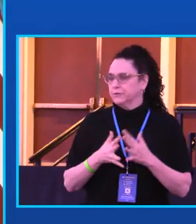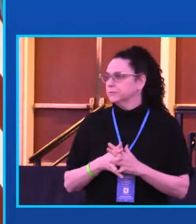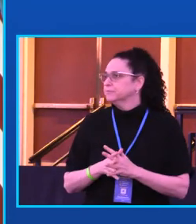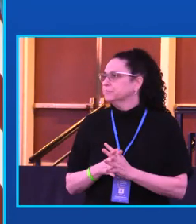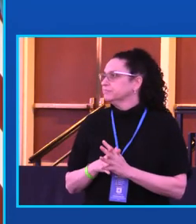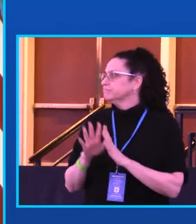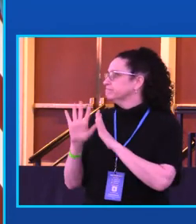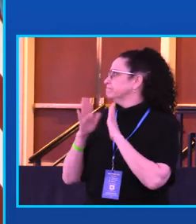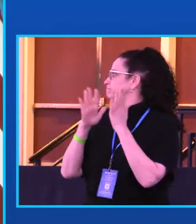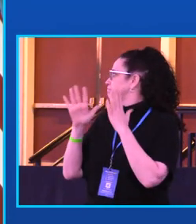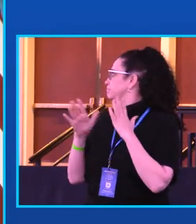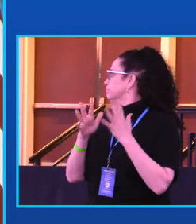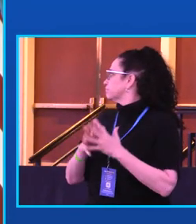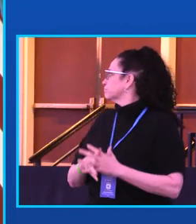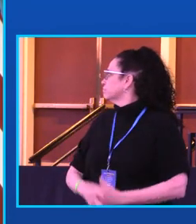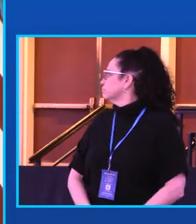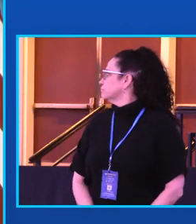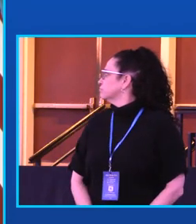Thank you.